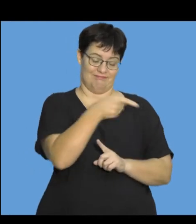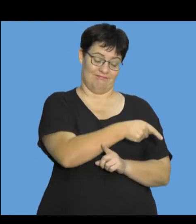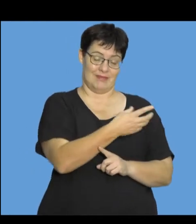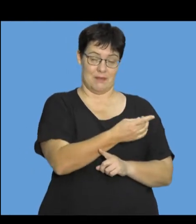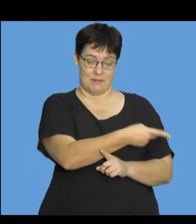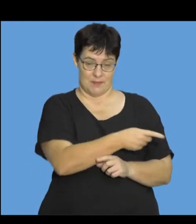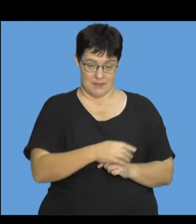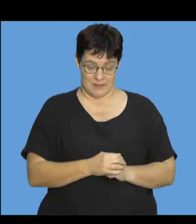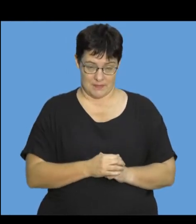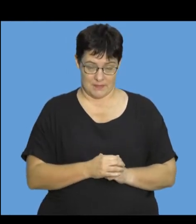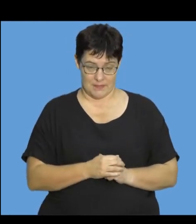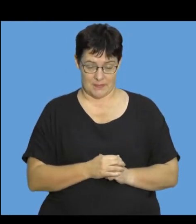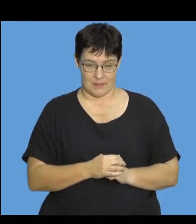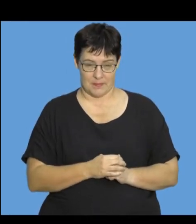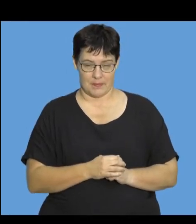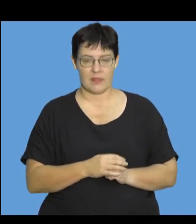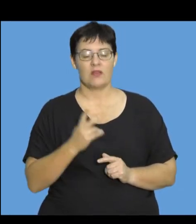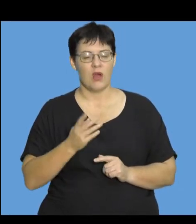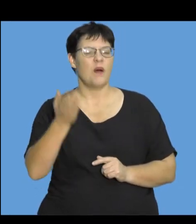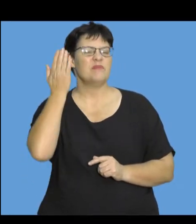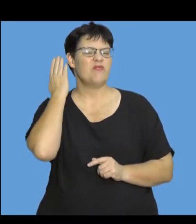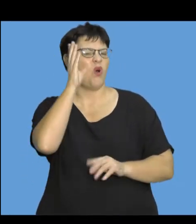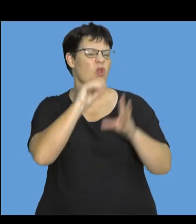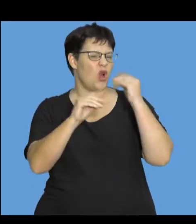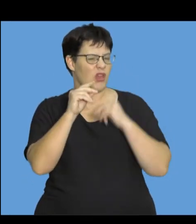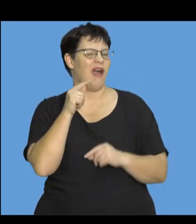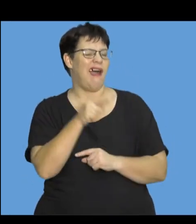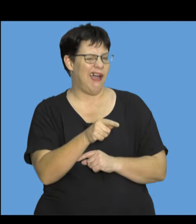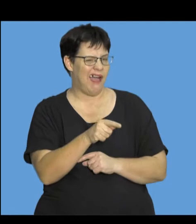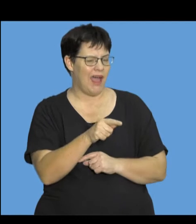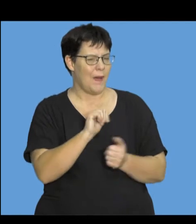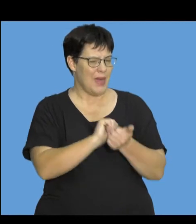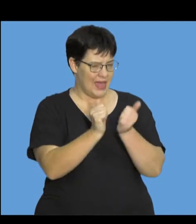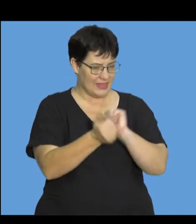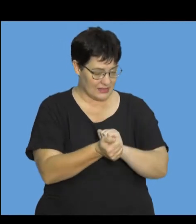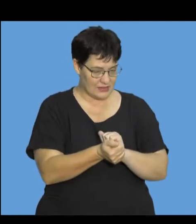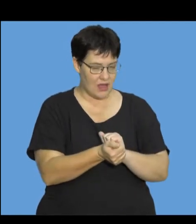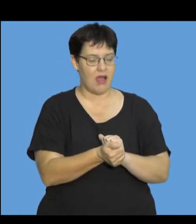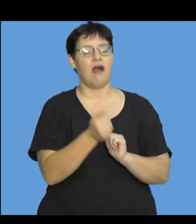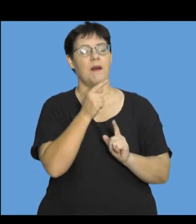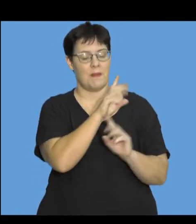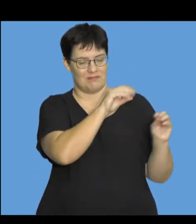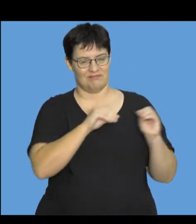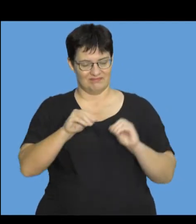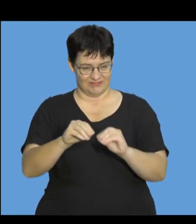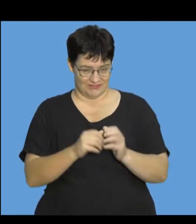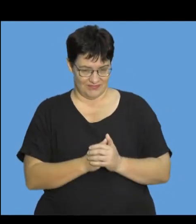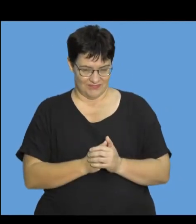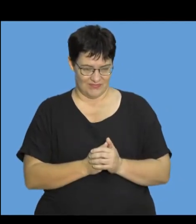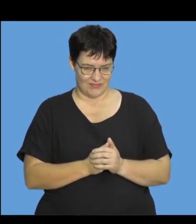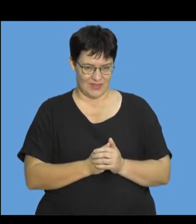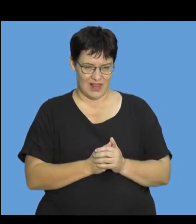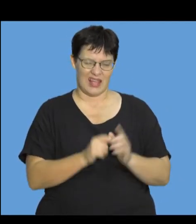So this is where then the things we learned earlier on when we started doing our mathematics, your ladder method and your